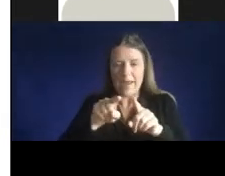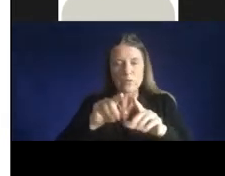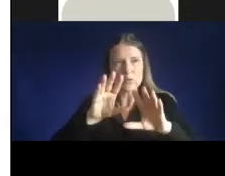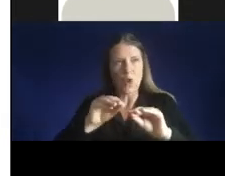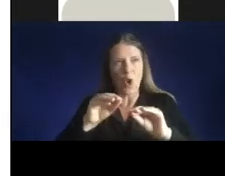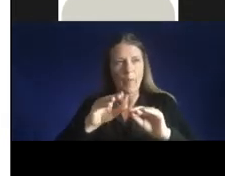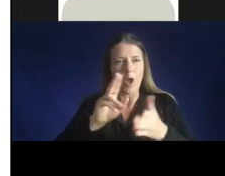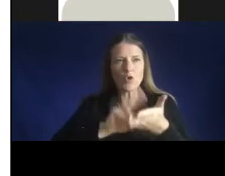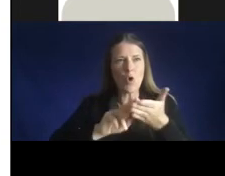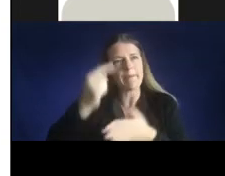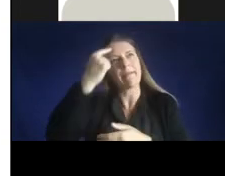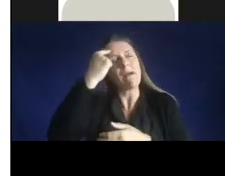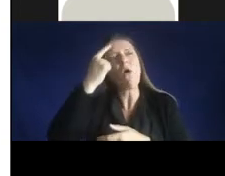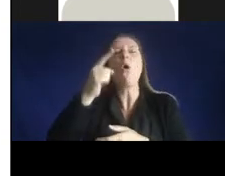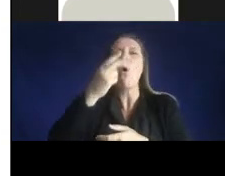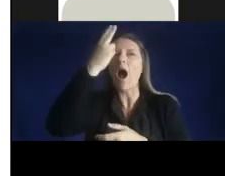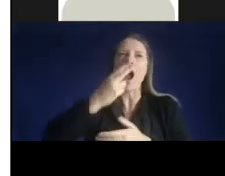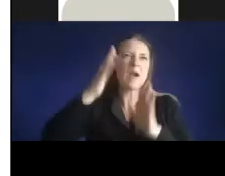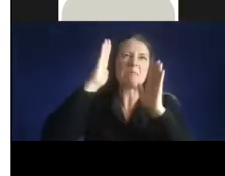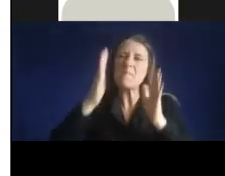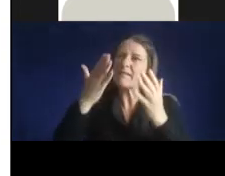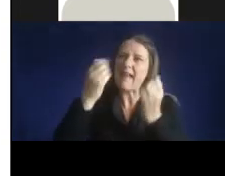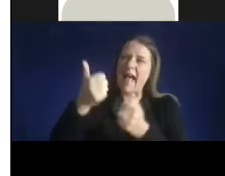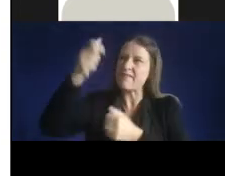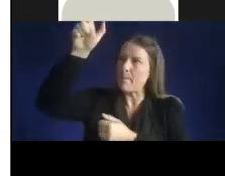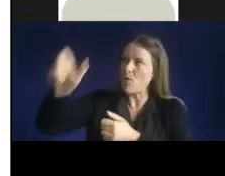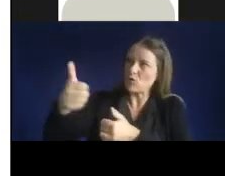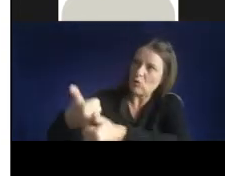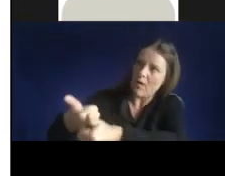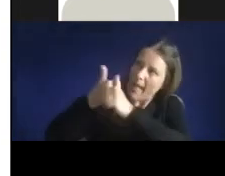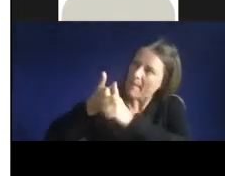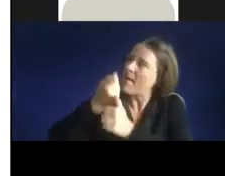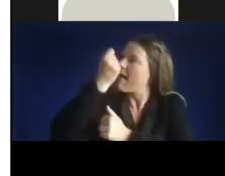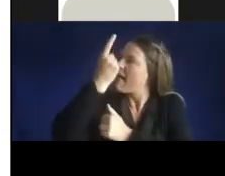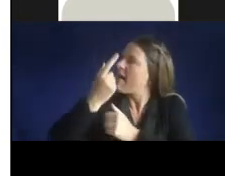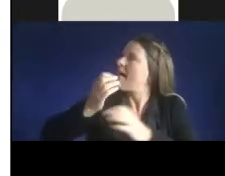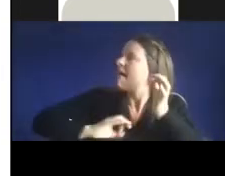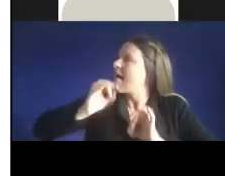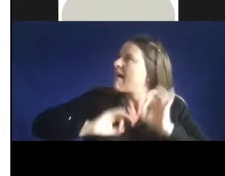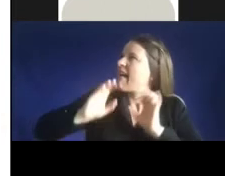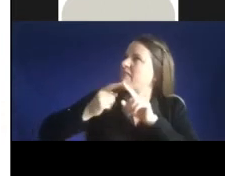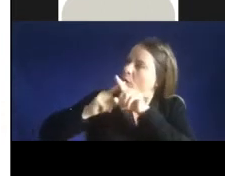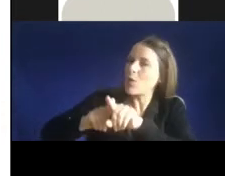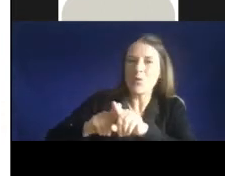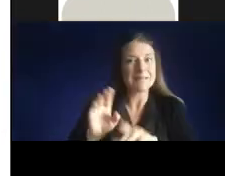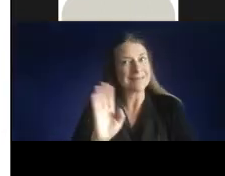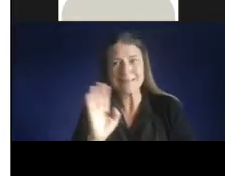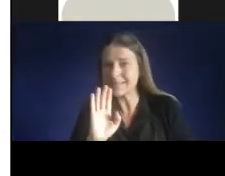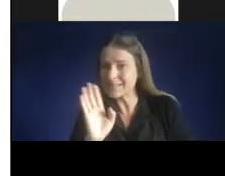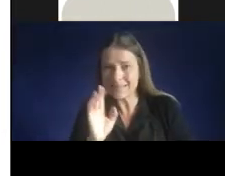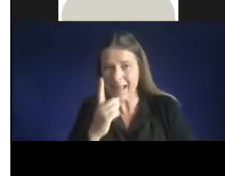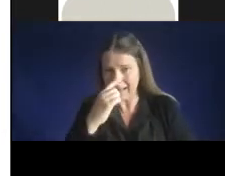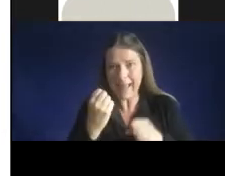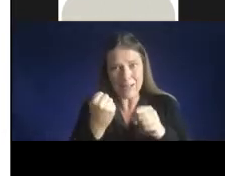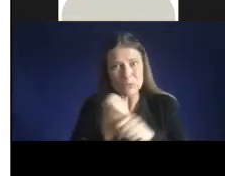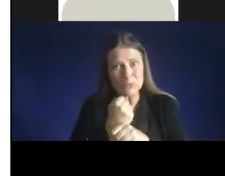of art only existing when a facilitator is present. In the instructions to the book, I prompt the reader